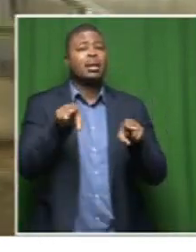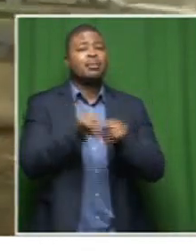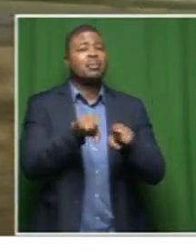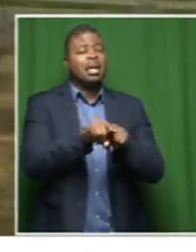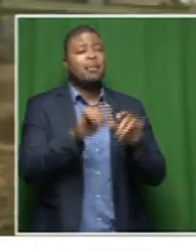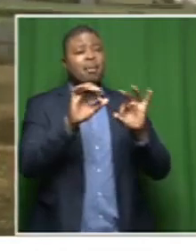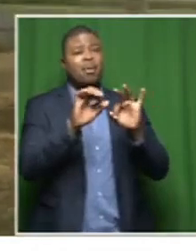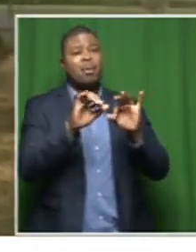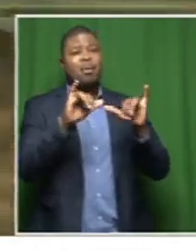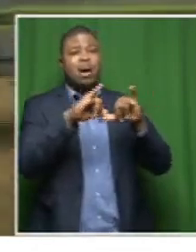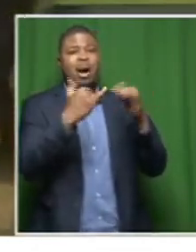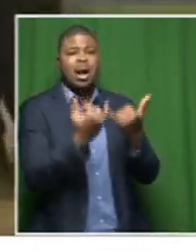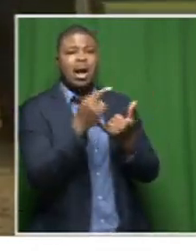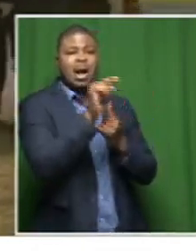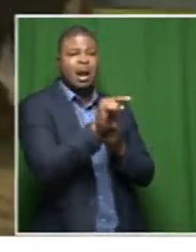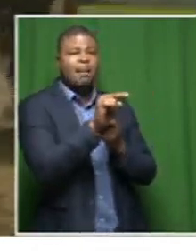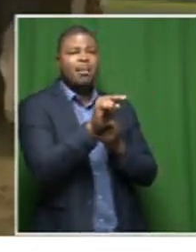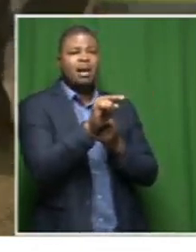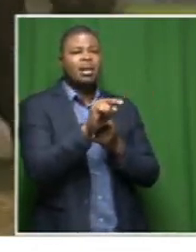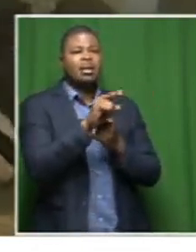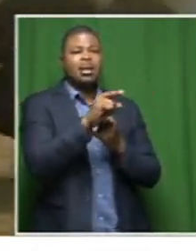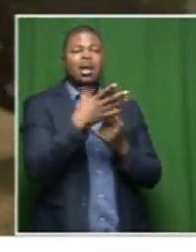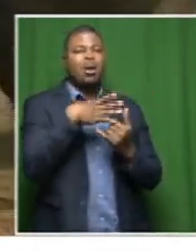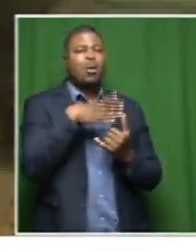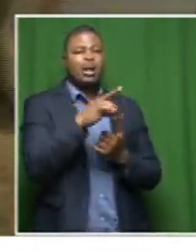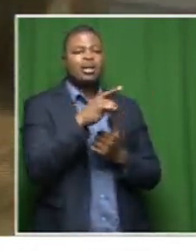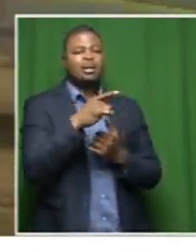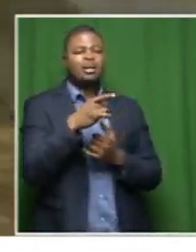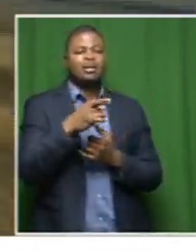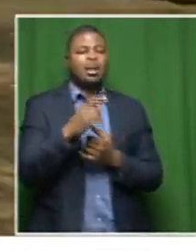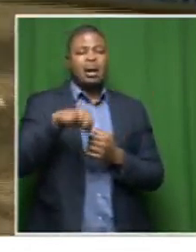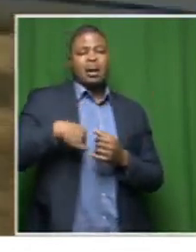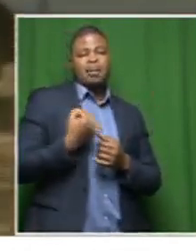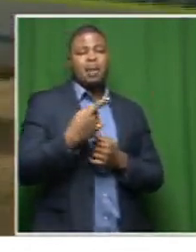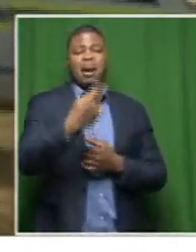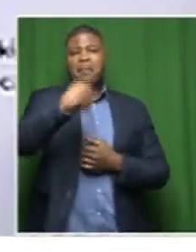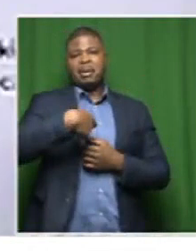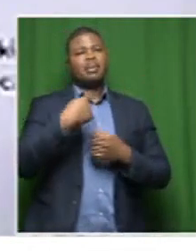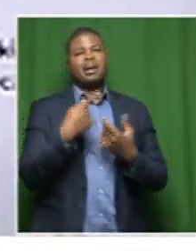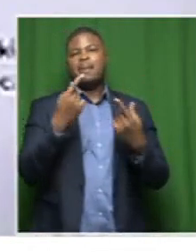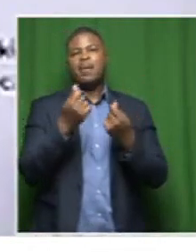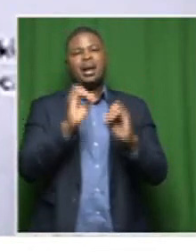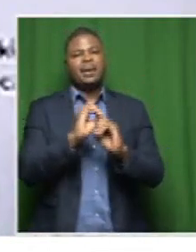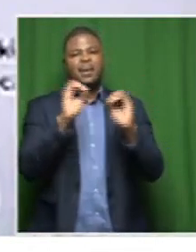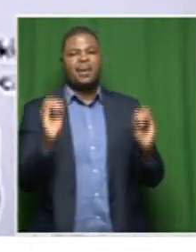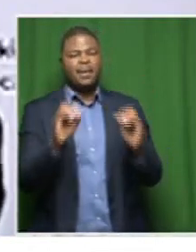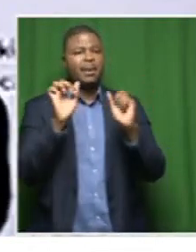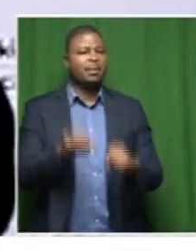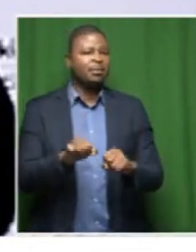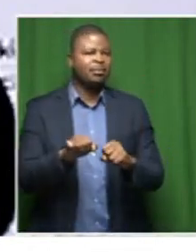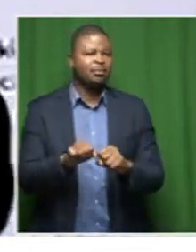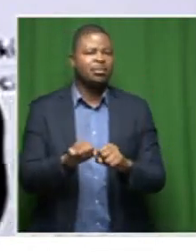not want to please me in my husband's salary. We were told that we must start on the front because my husband died